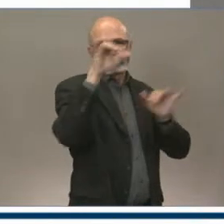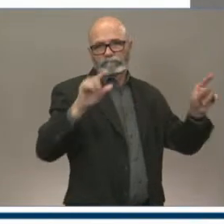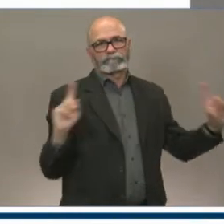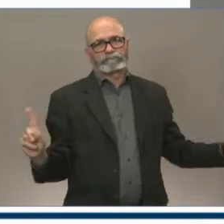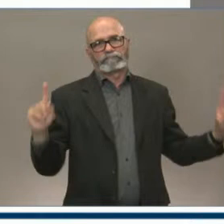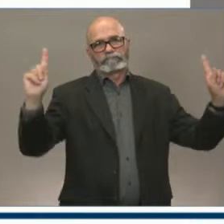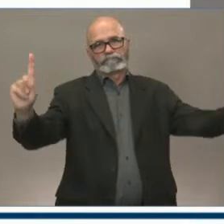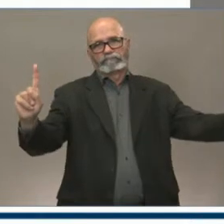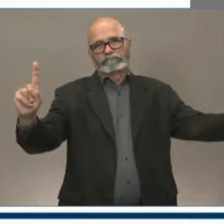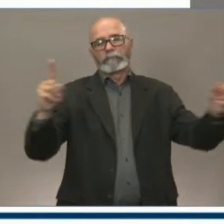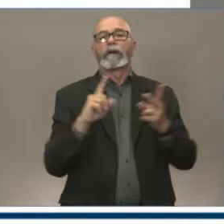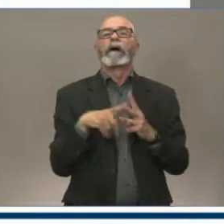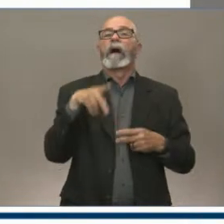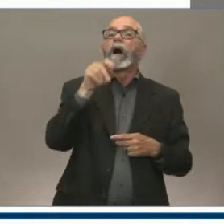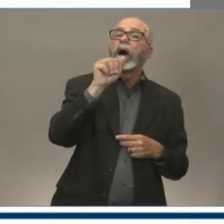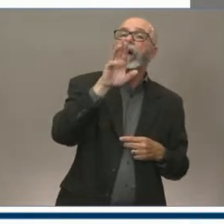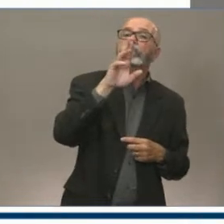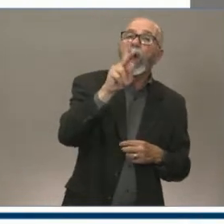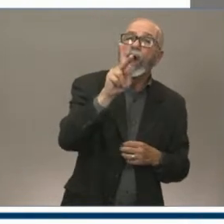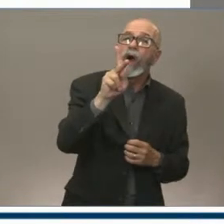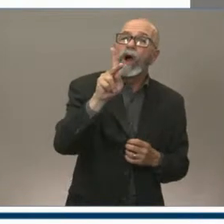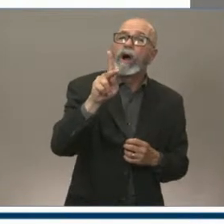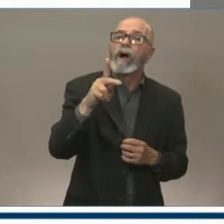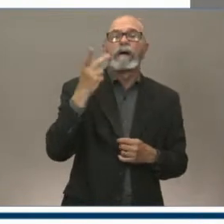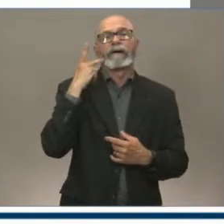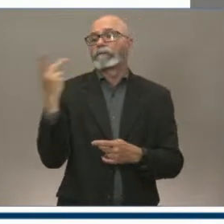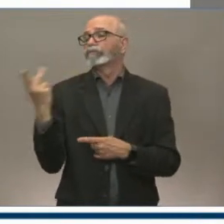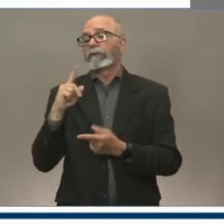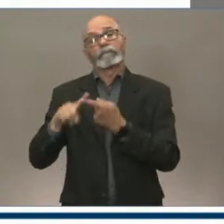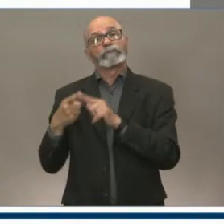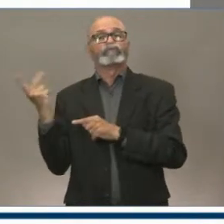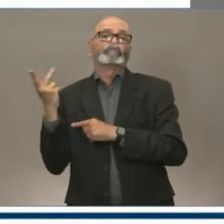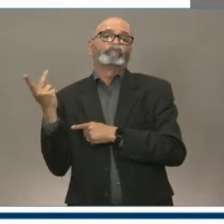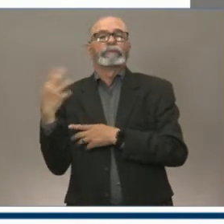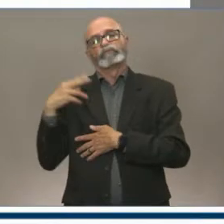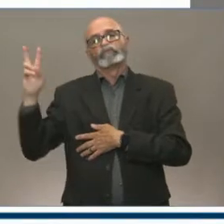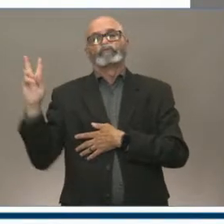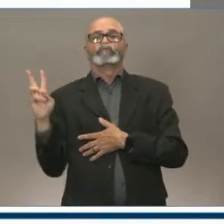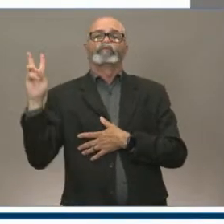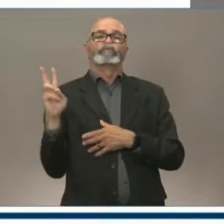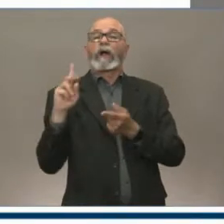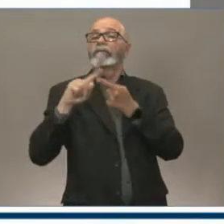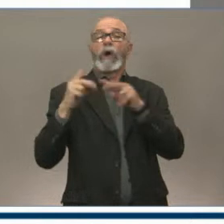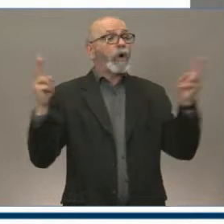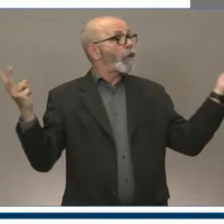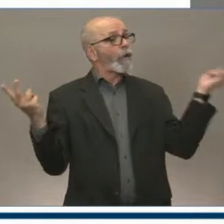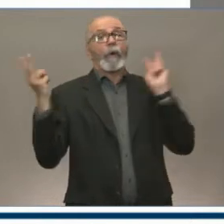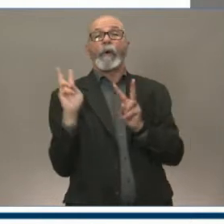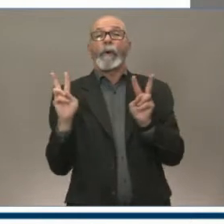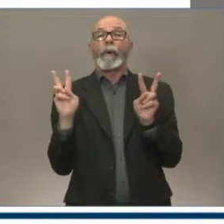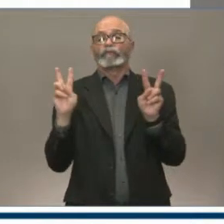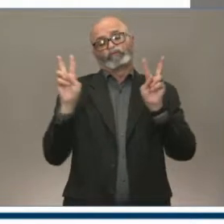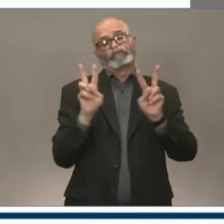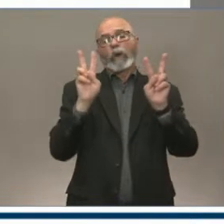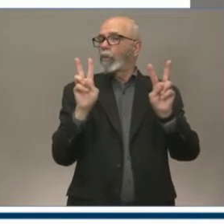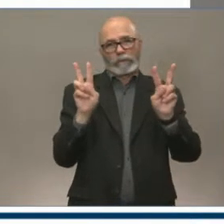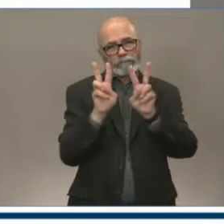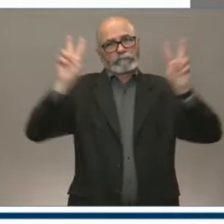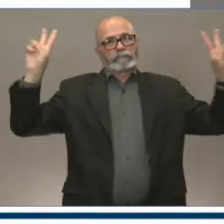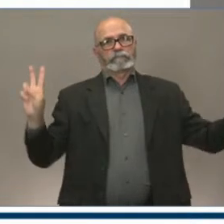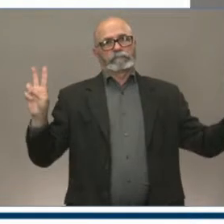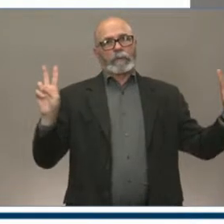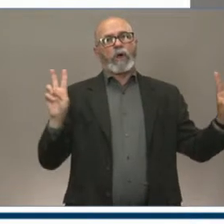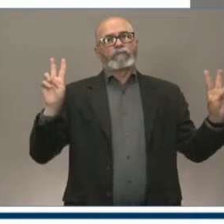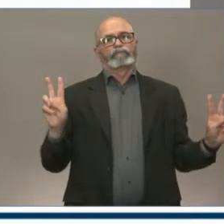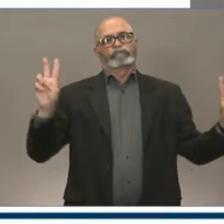park and you're with your group from your household, there's another household there, the 2 households need to maintain distancing.